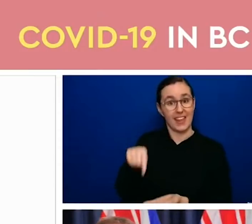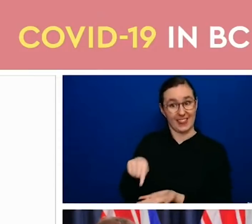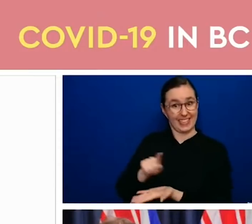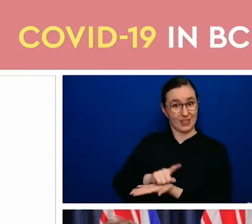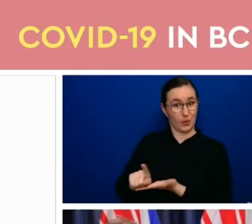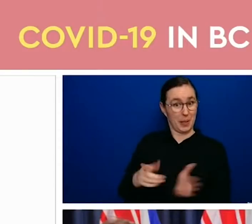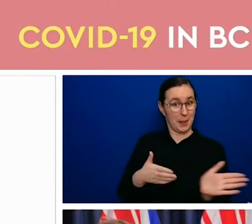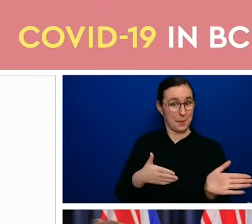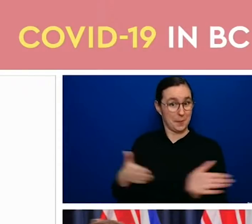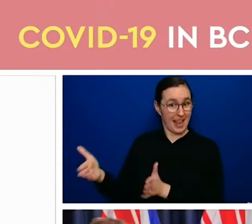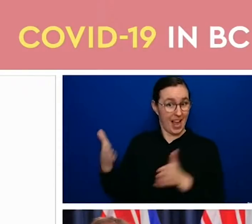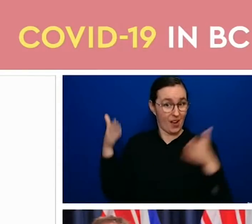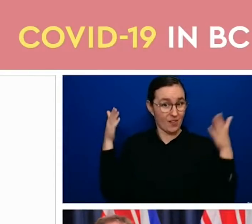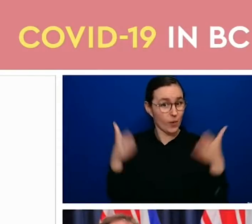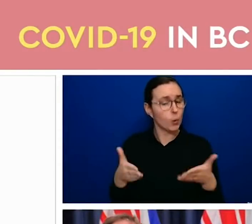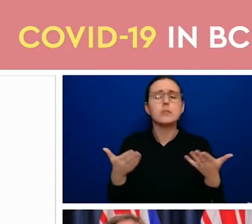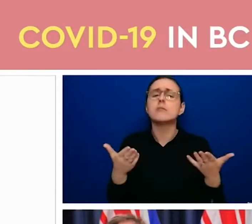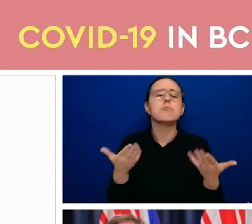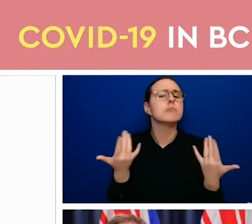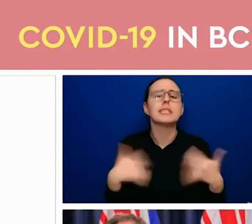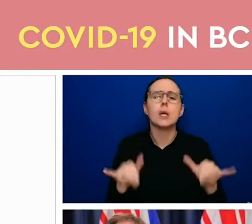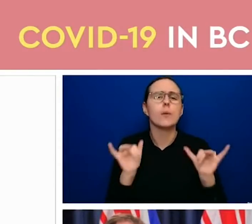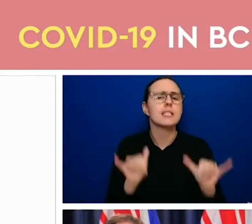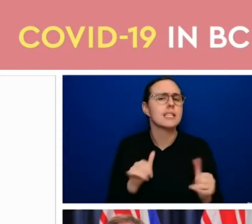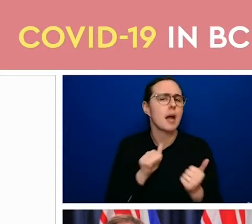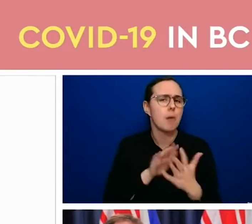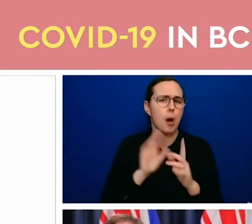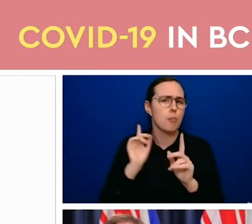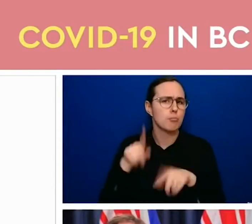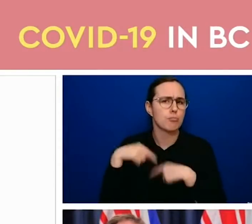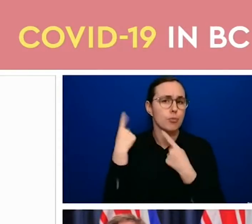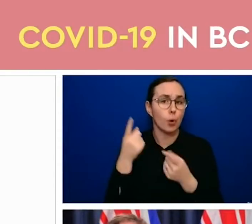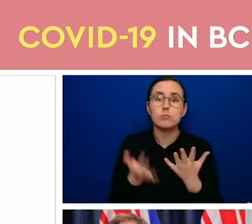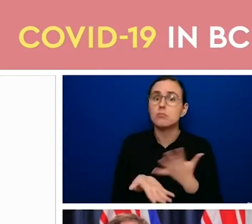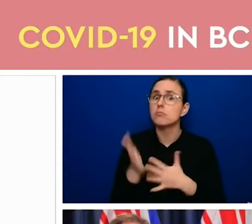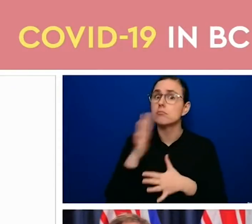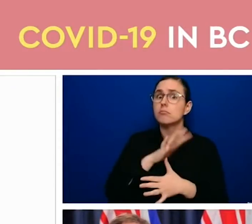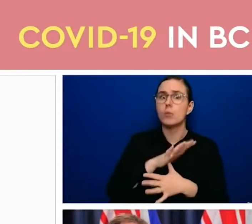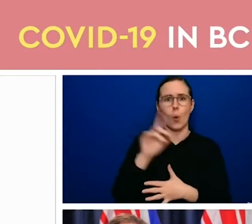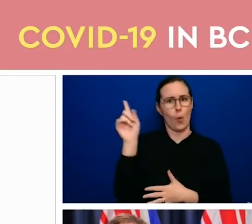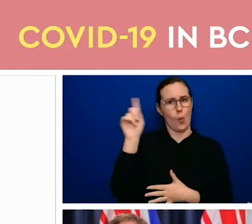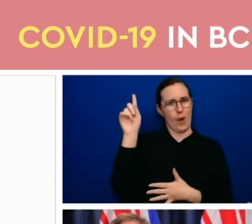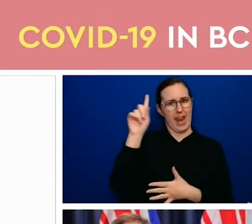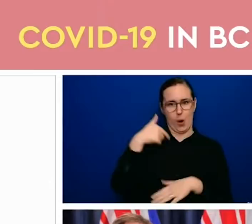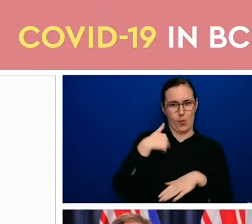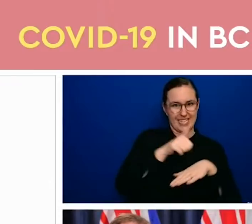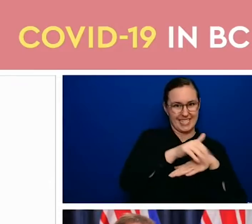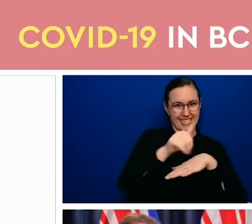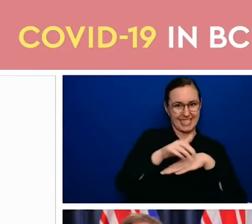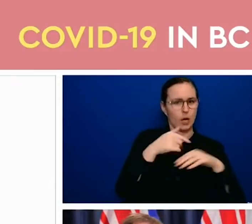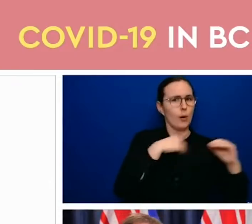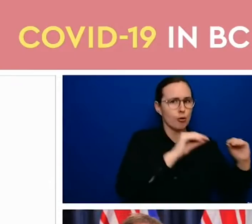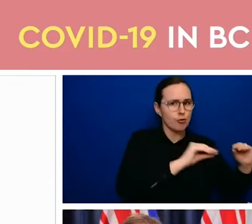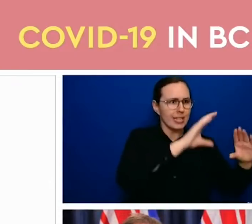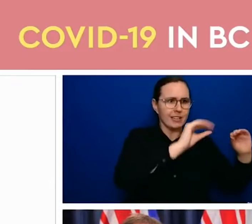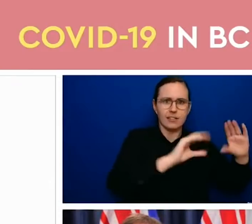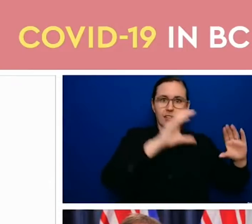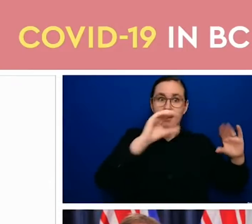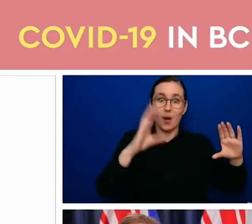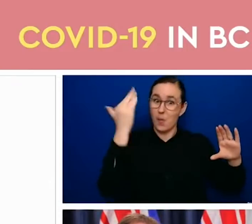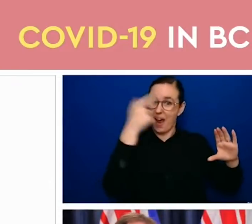on those. So all of those priority areas that we've talked about will continue to be replenished as tests are used, whether it be long-term